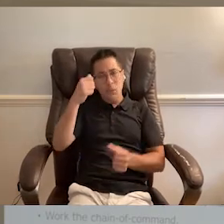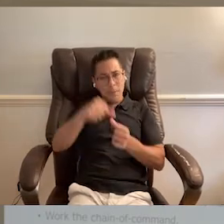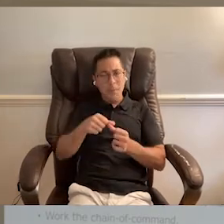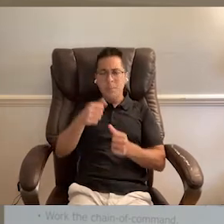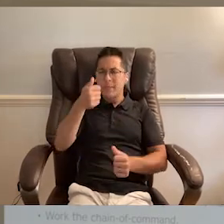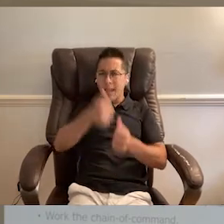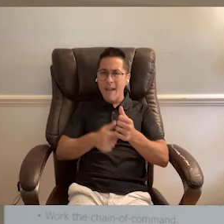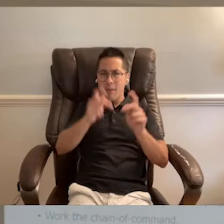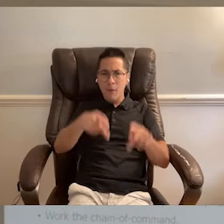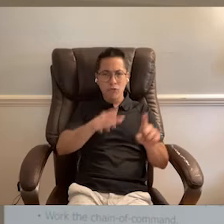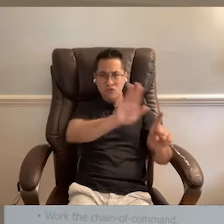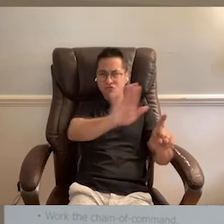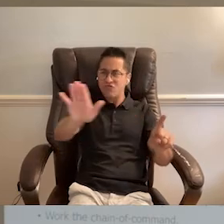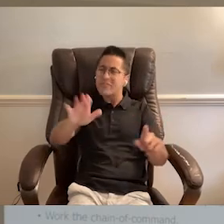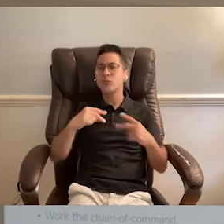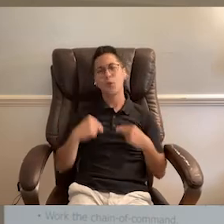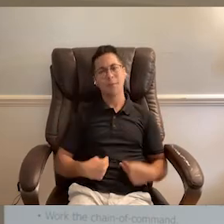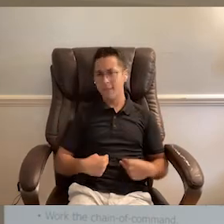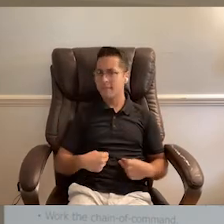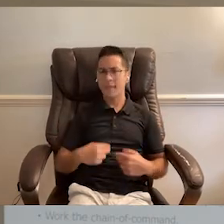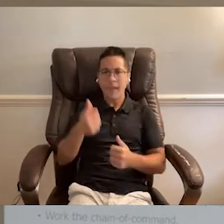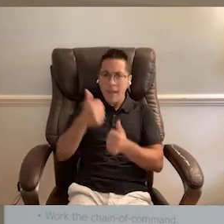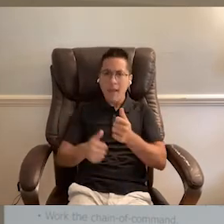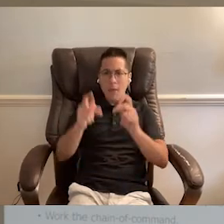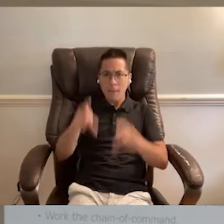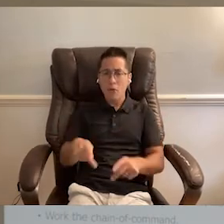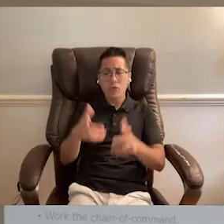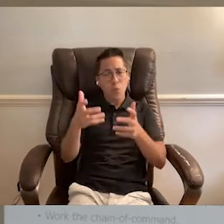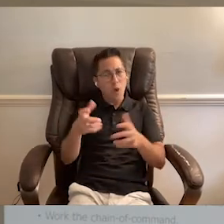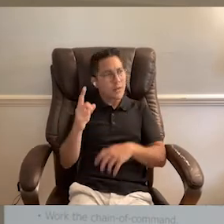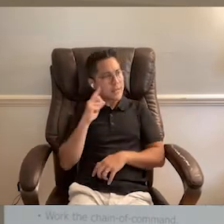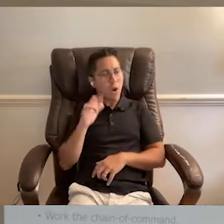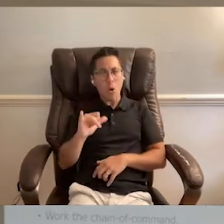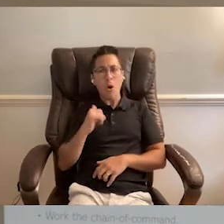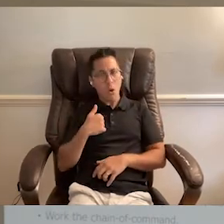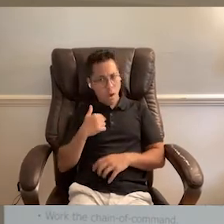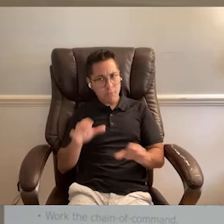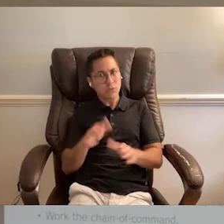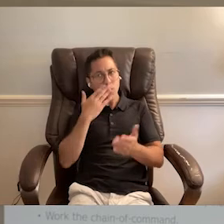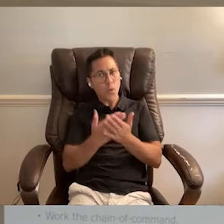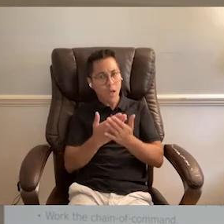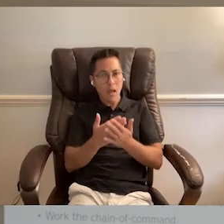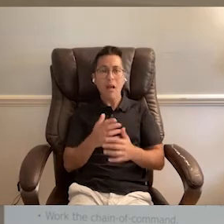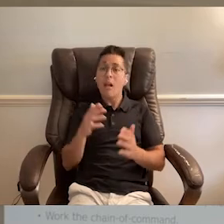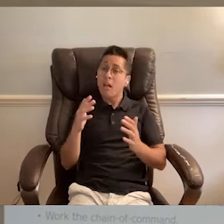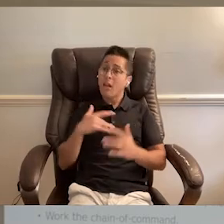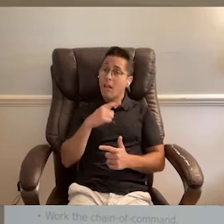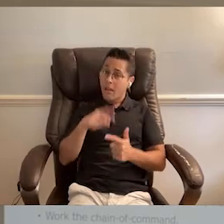and every single person wants to hear that they're doing well, and then they're much more open to hear the